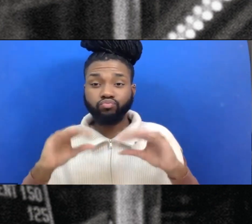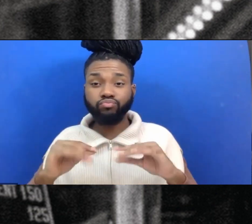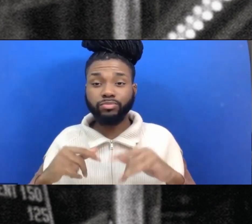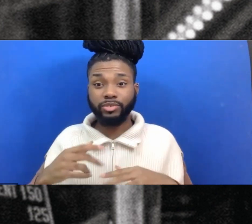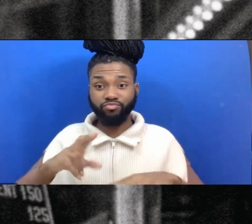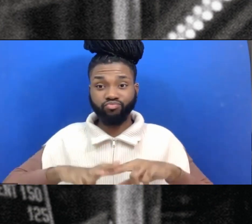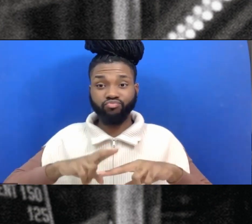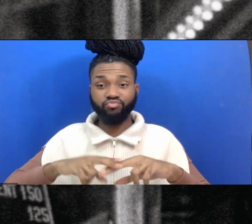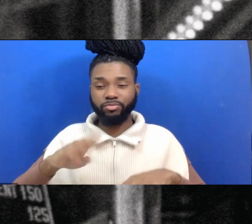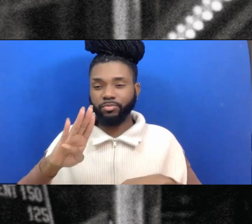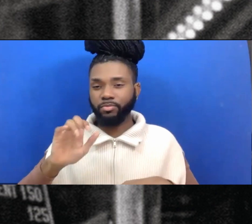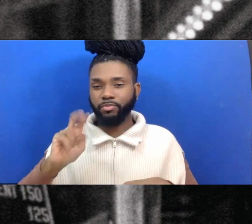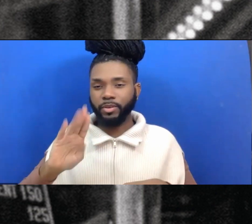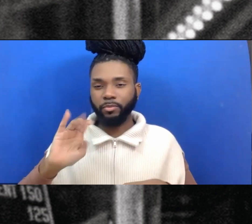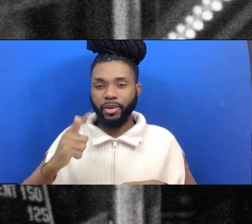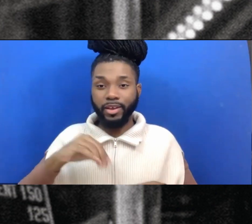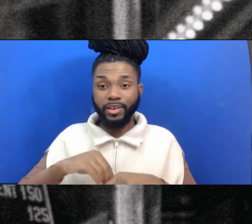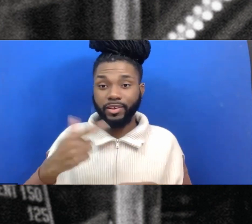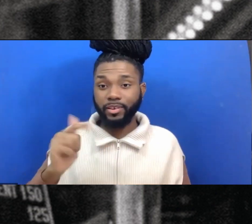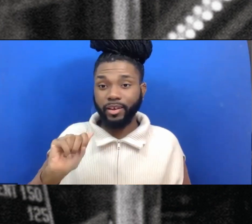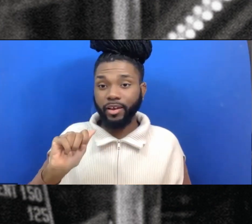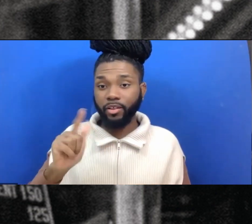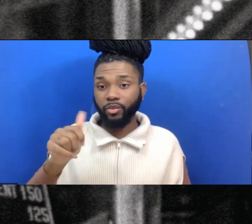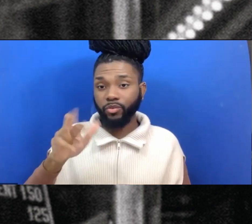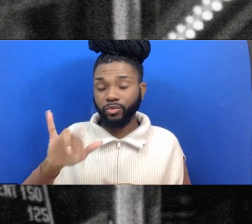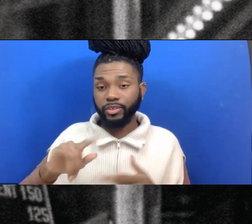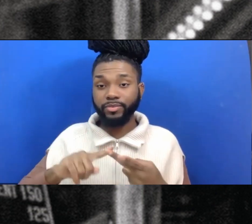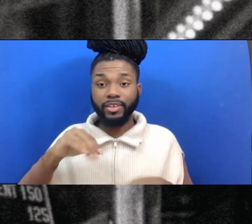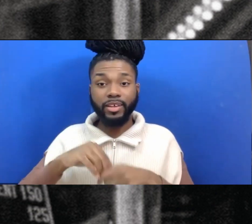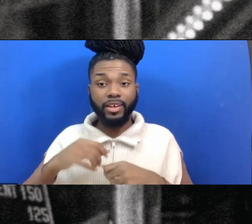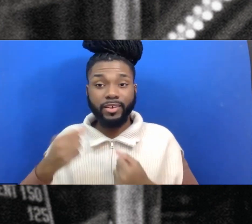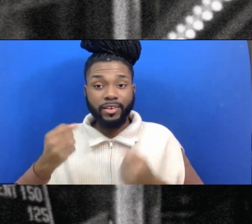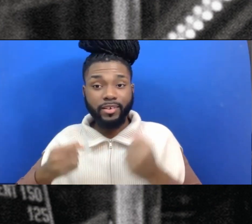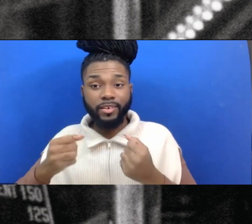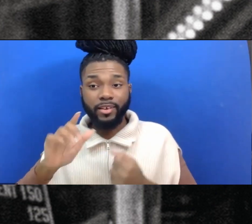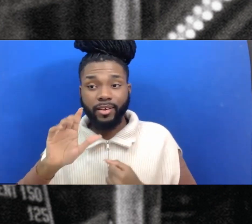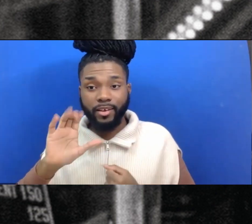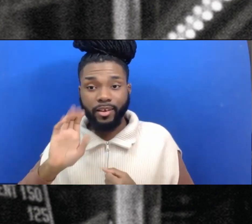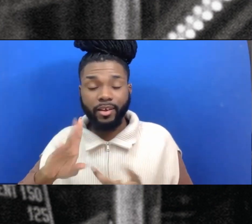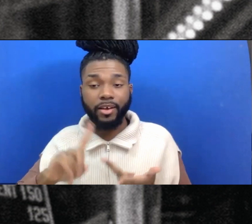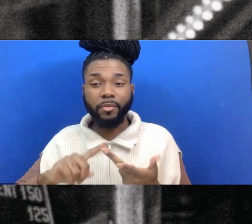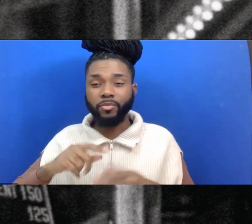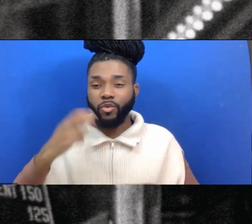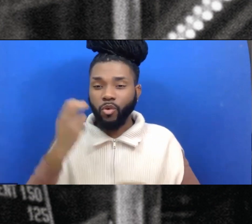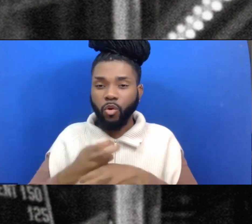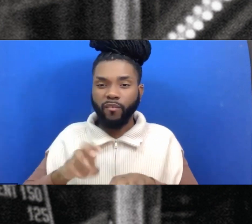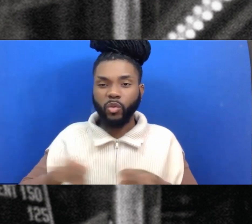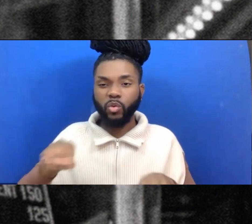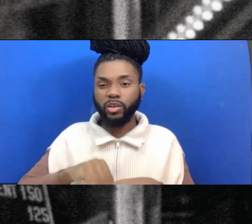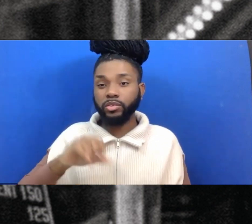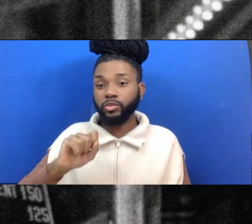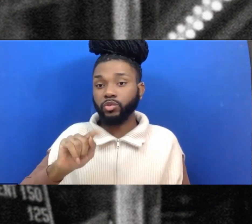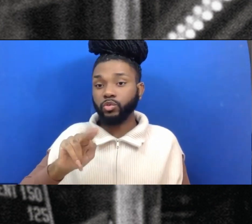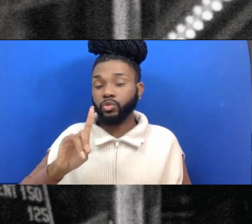gallery, in a cab, on the hard floor of a studio with her back on the